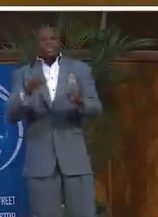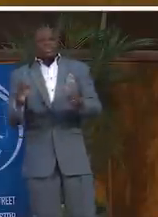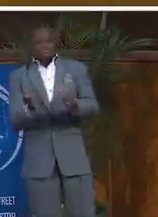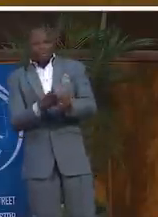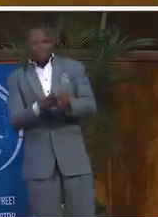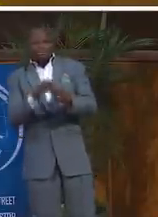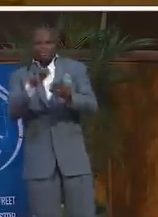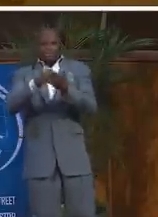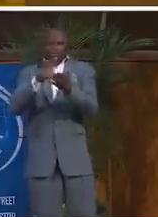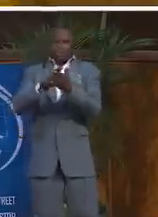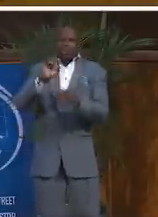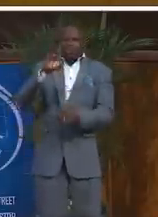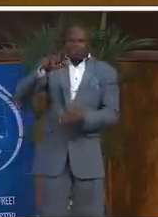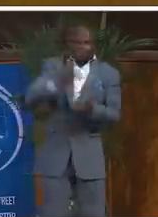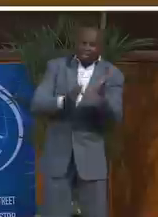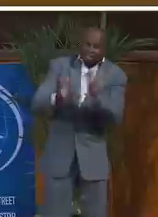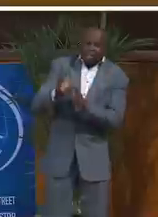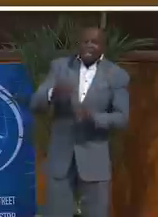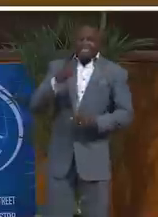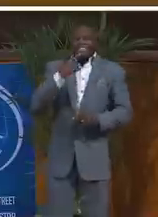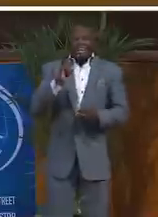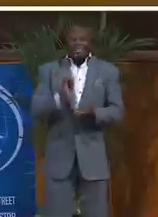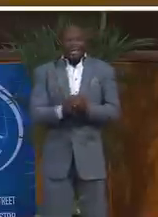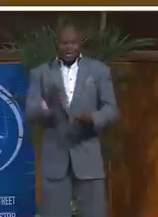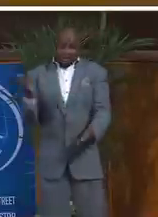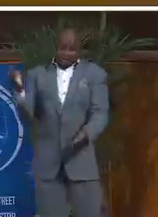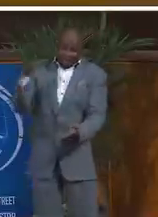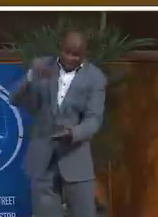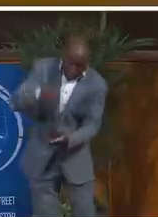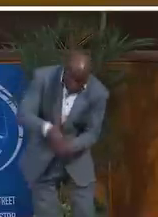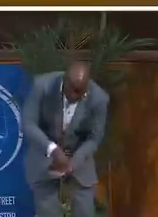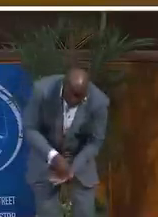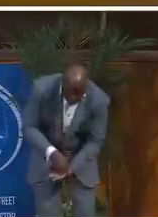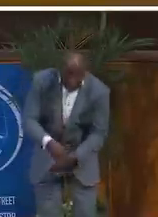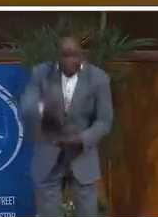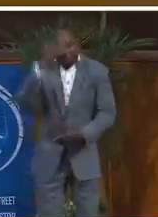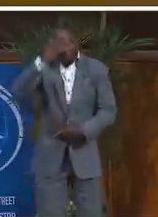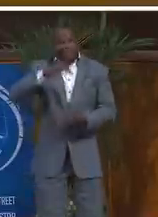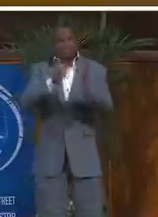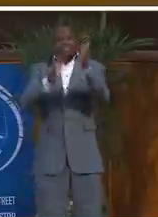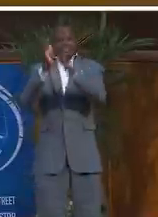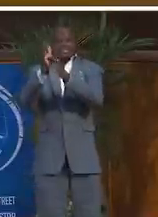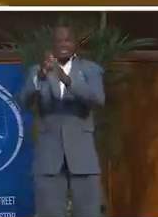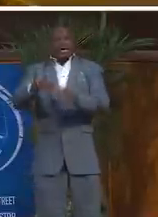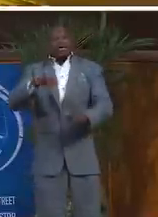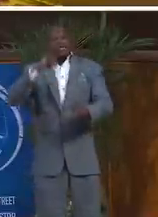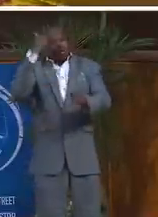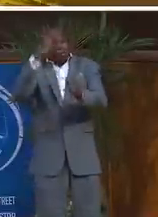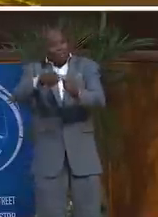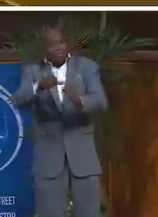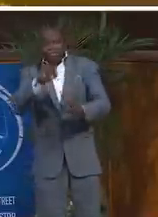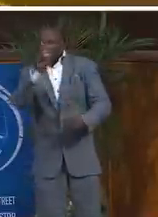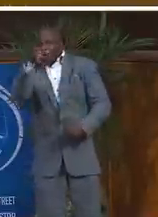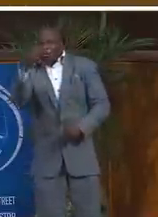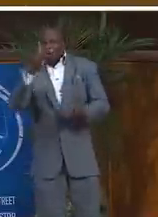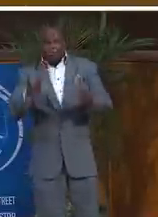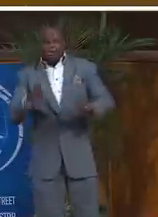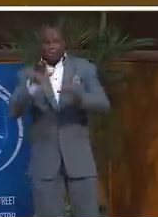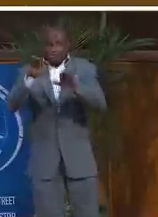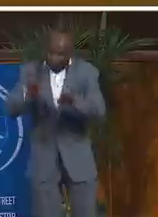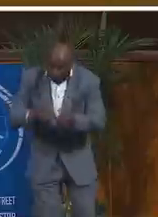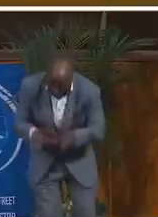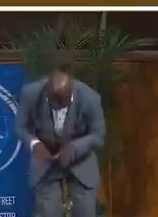resurrected Jesus. The Bible says he bows in his presence to remind us that the only one we bow